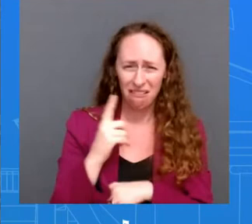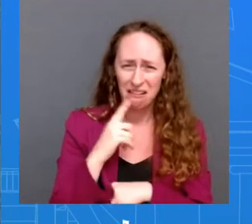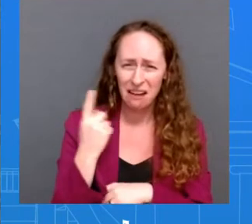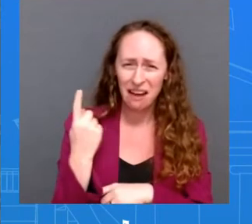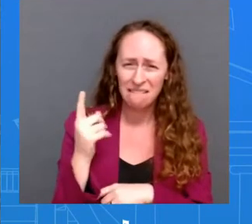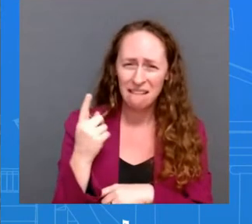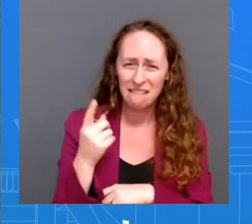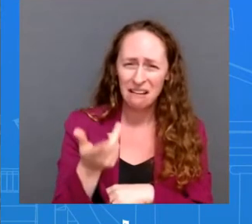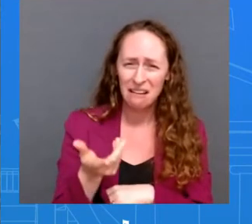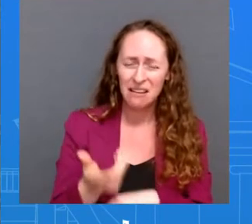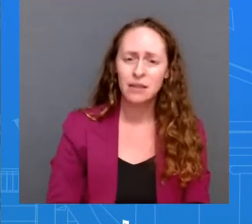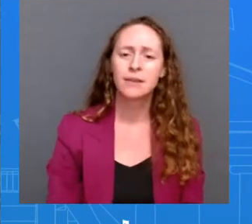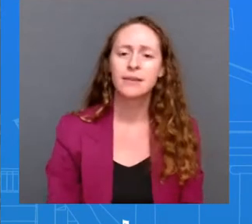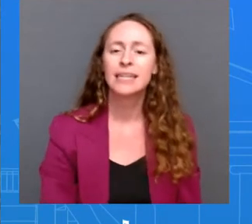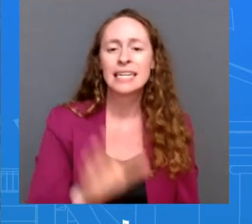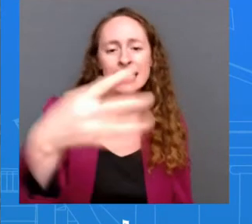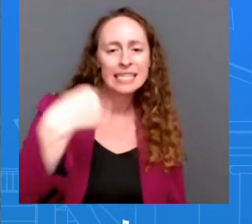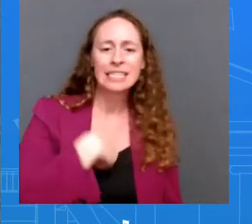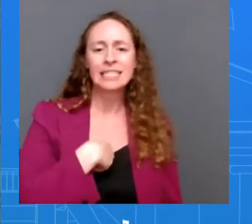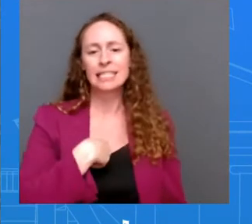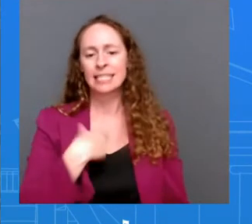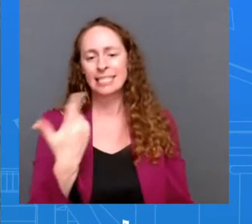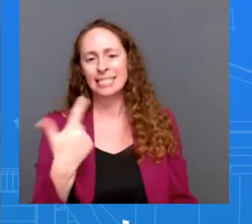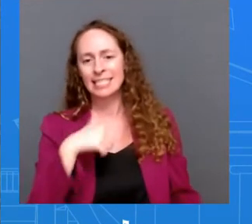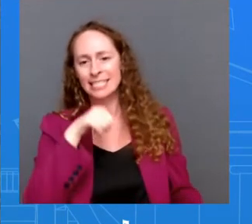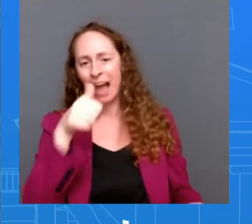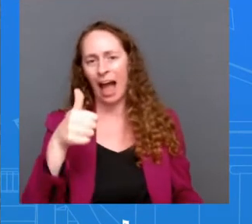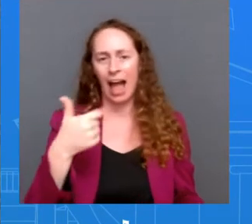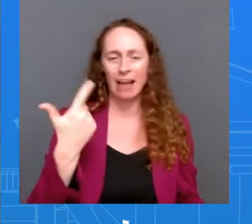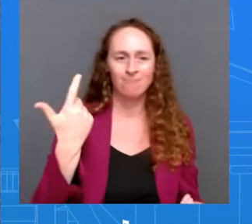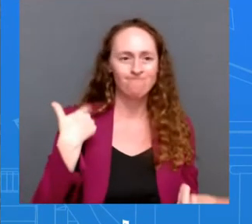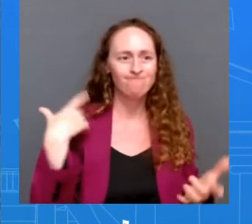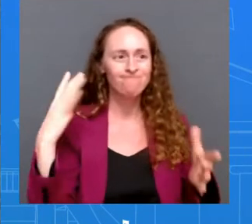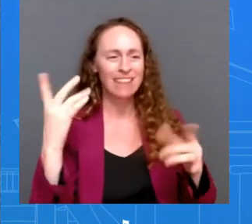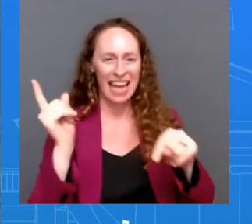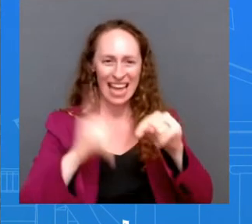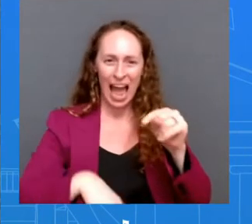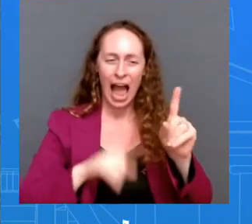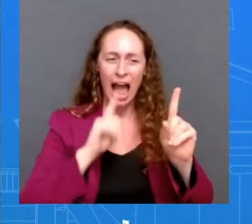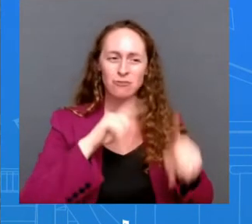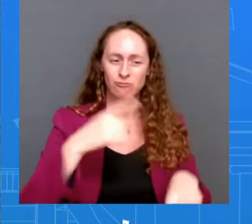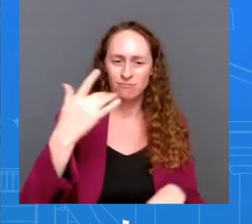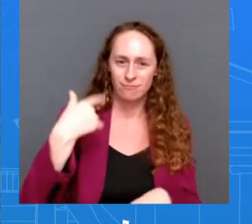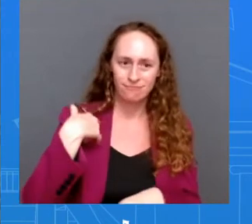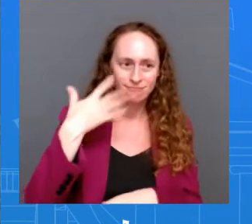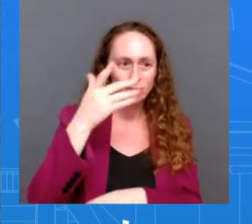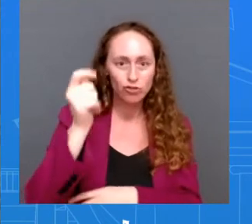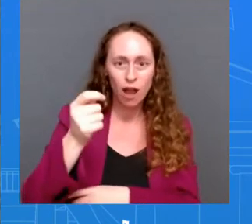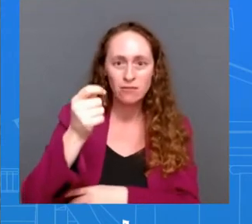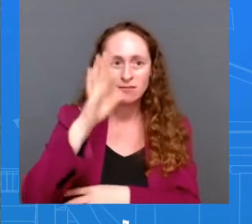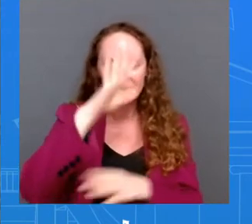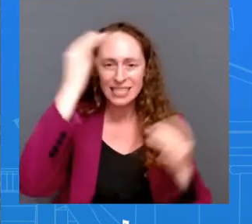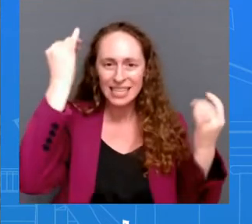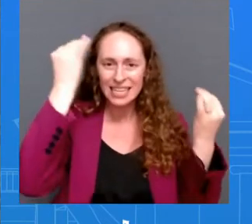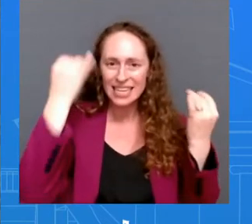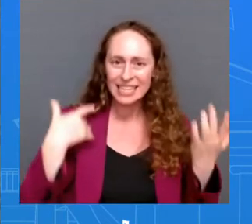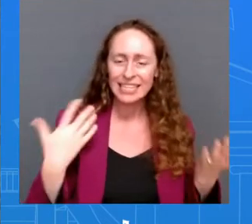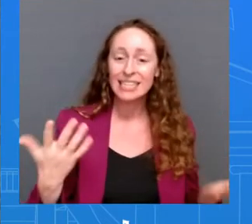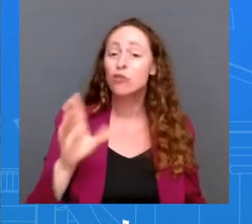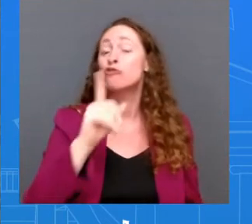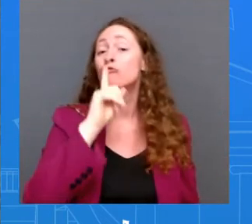maximum sentences for drug charges of foreigners in Russia. They typically, it's just historically